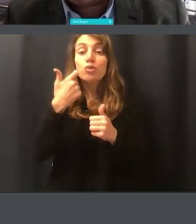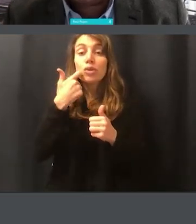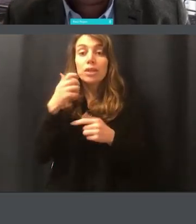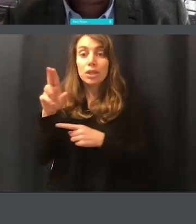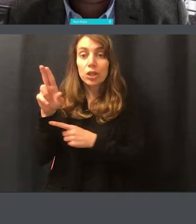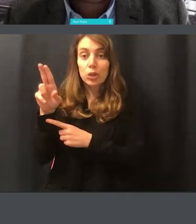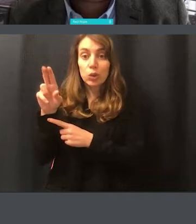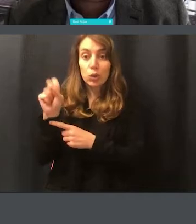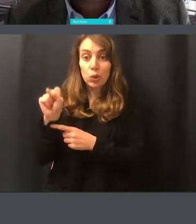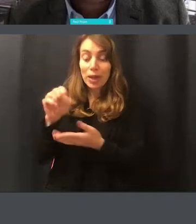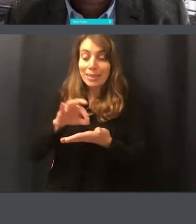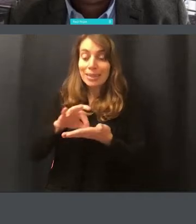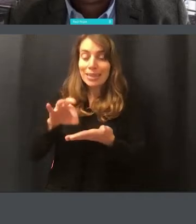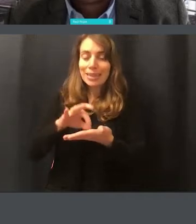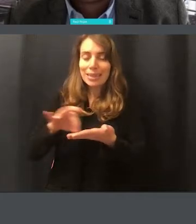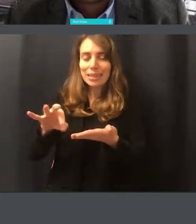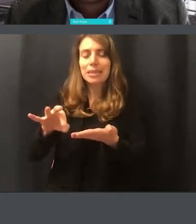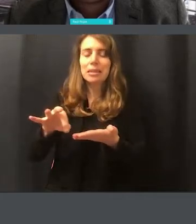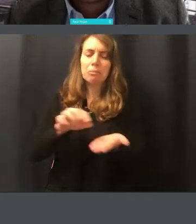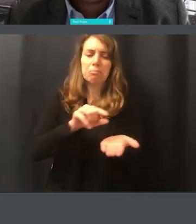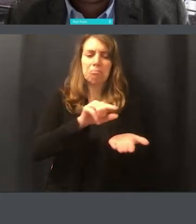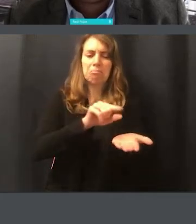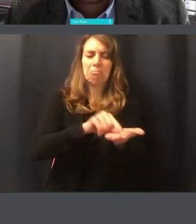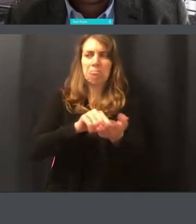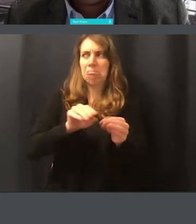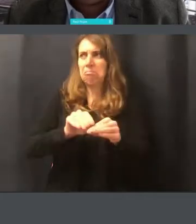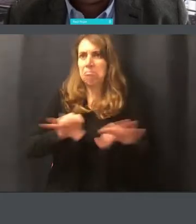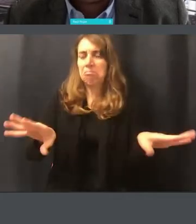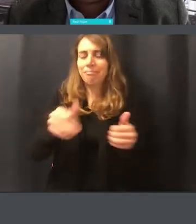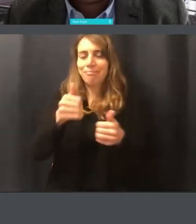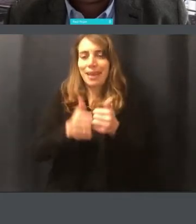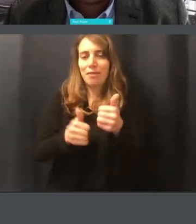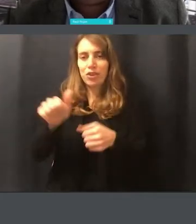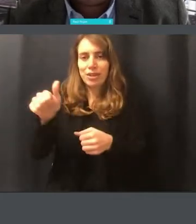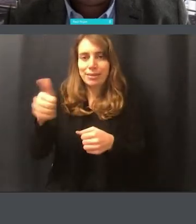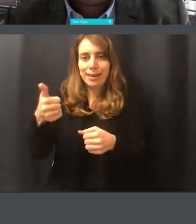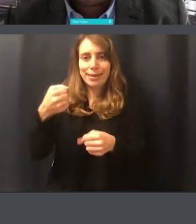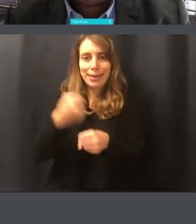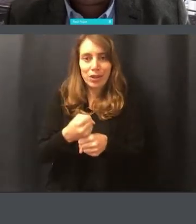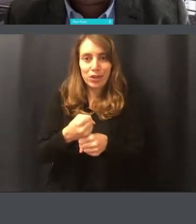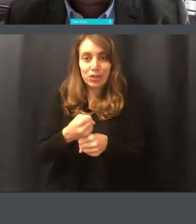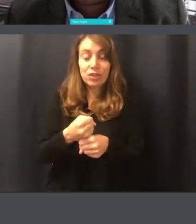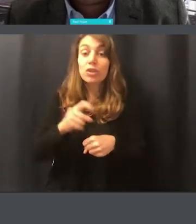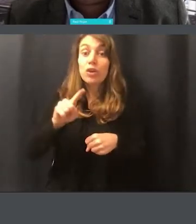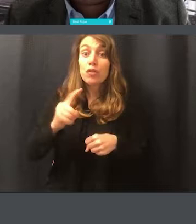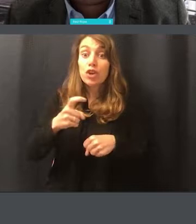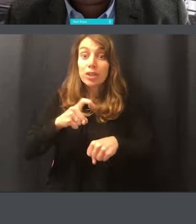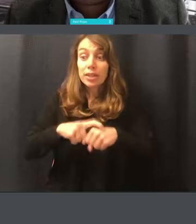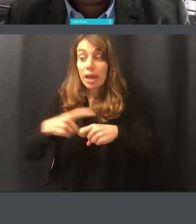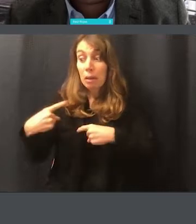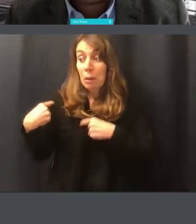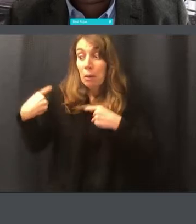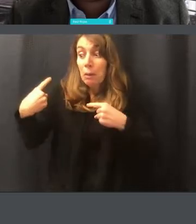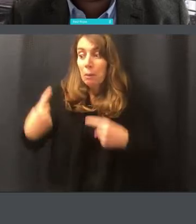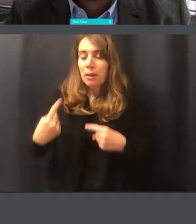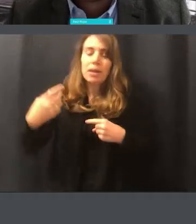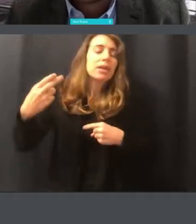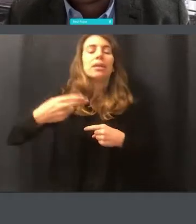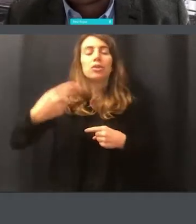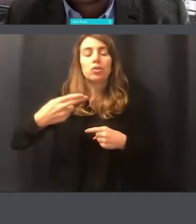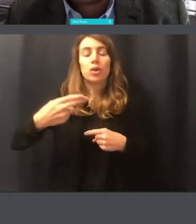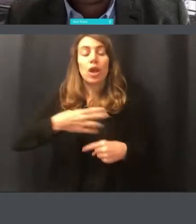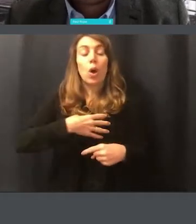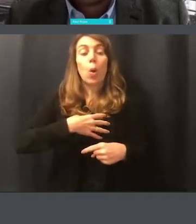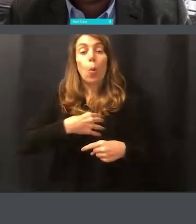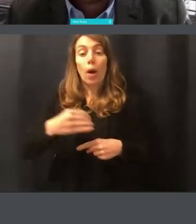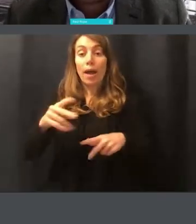decade, every 10 years. It was the first time in history that the quote unquote white alone population actually demonstrated a